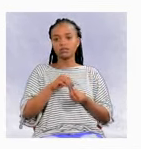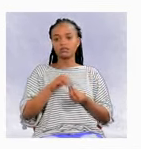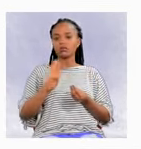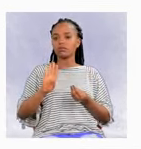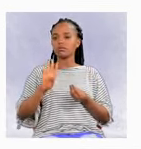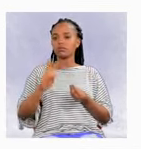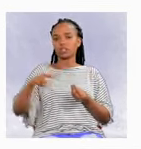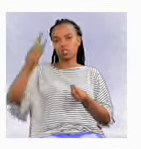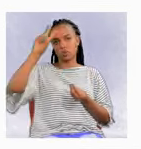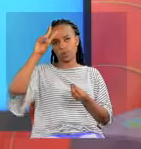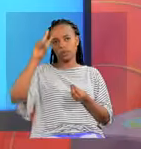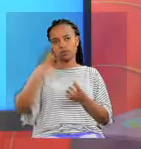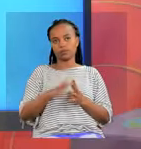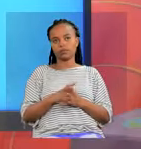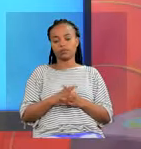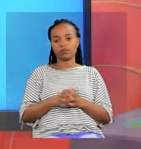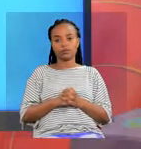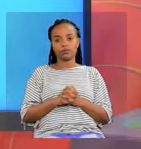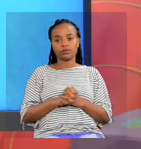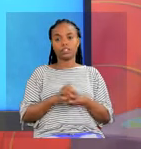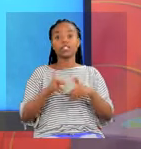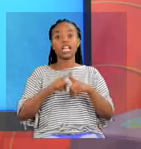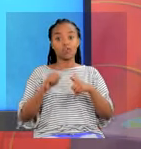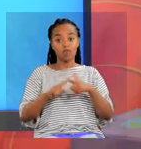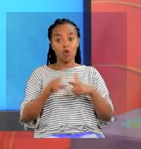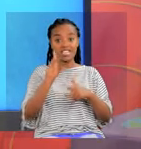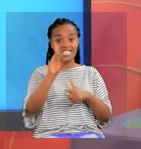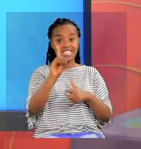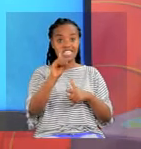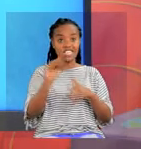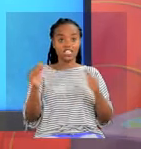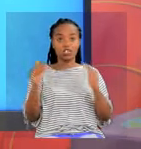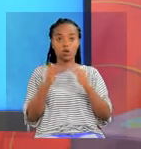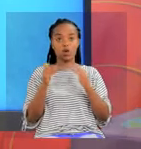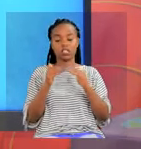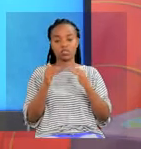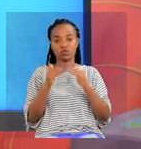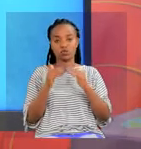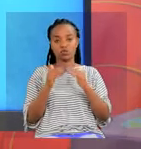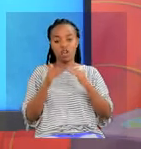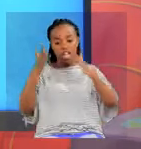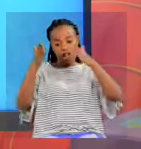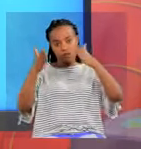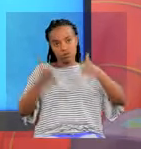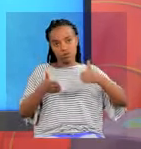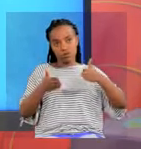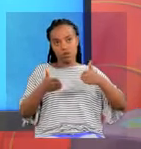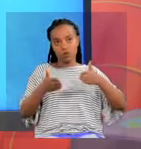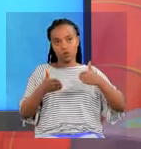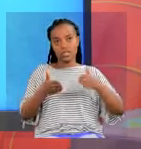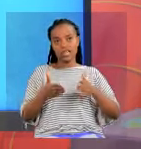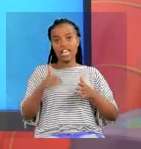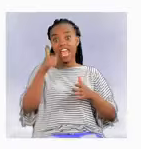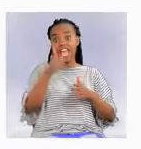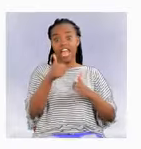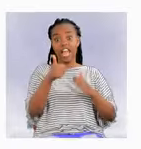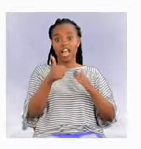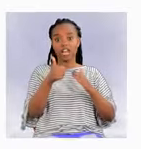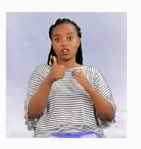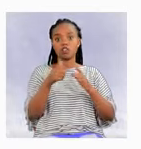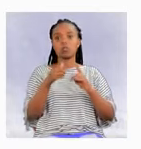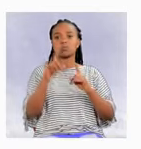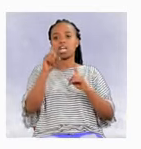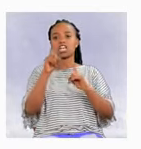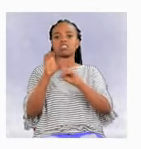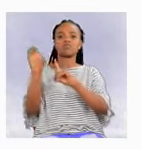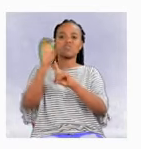b squared. Therefore, D is equal to absolute value of our a is the coefficient of x here,